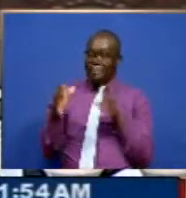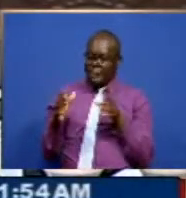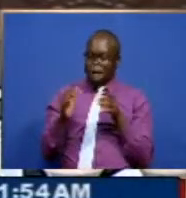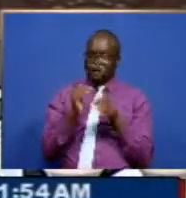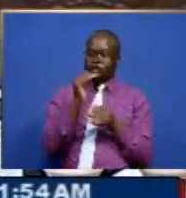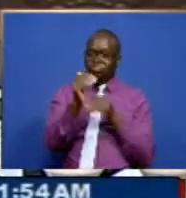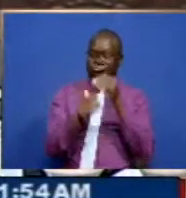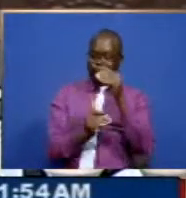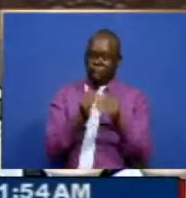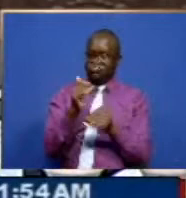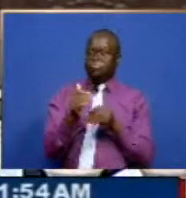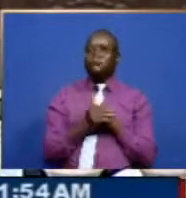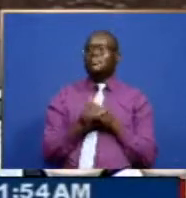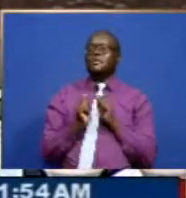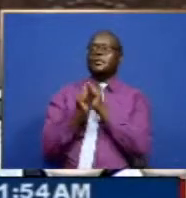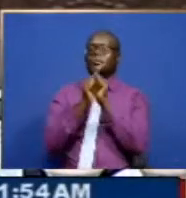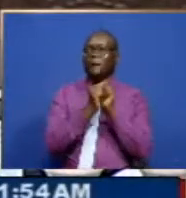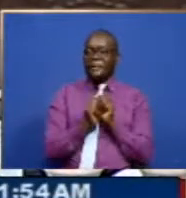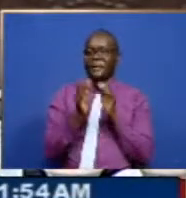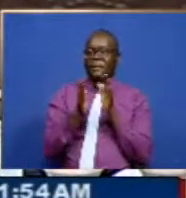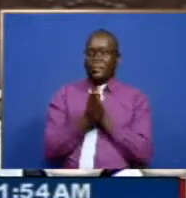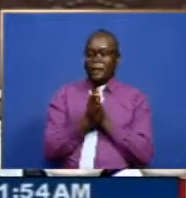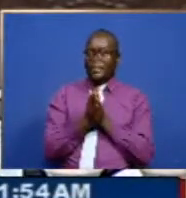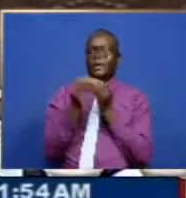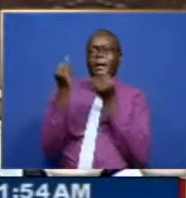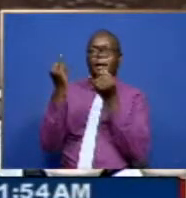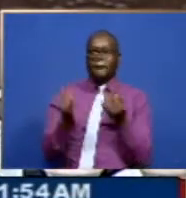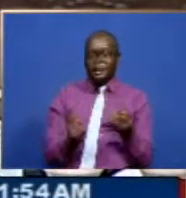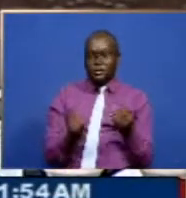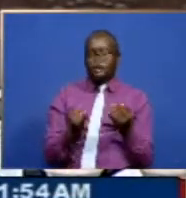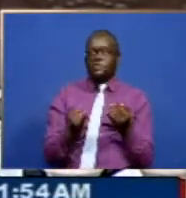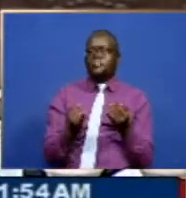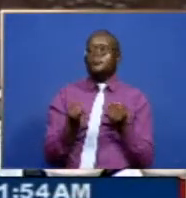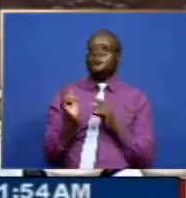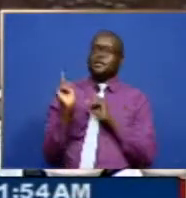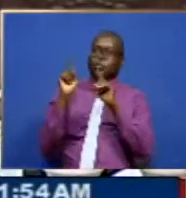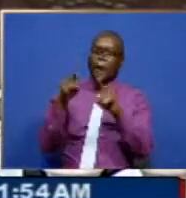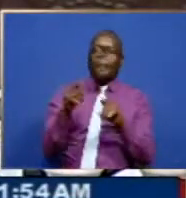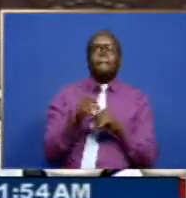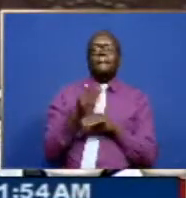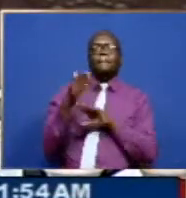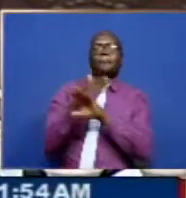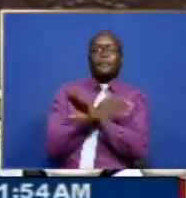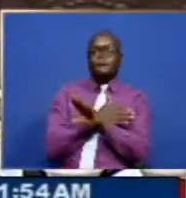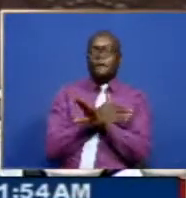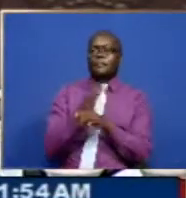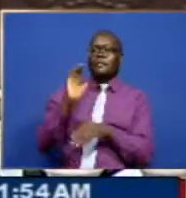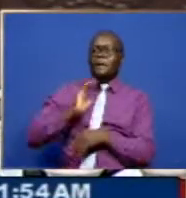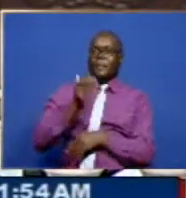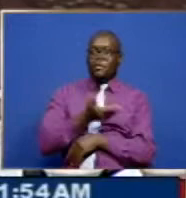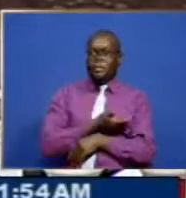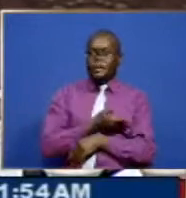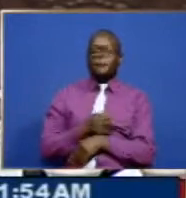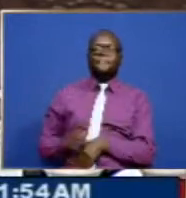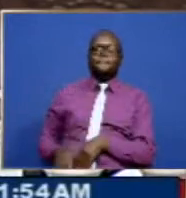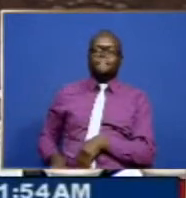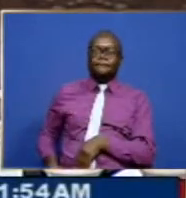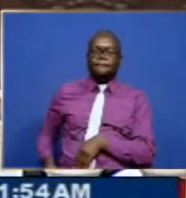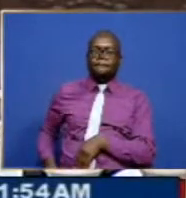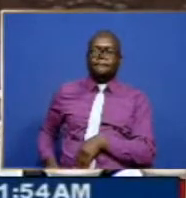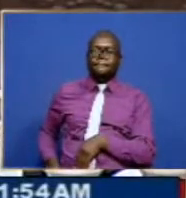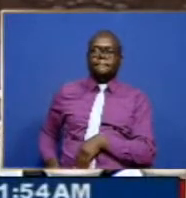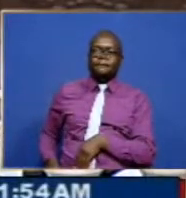proceedings together with the invitation to appear before the committee this